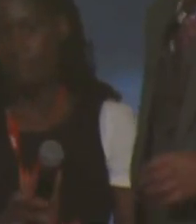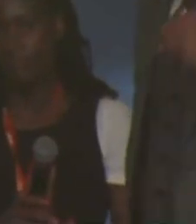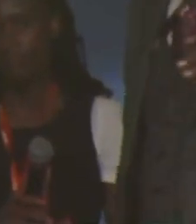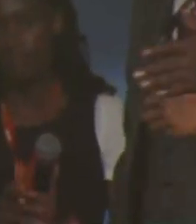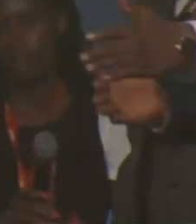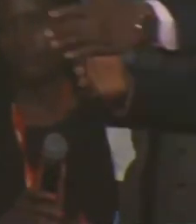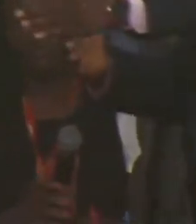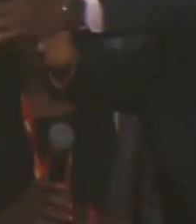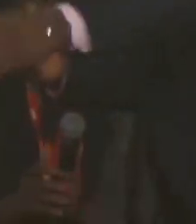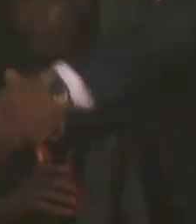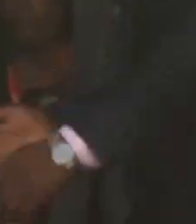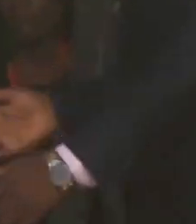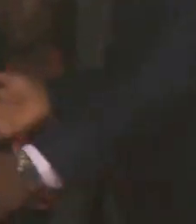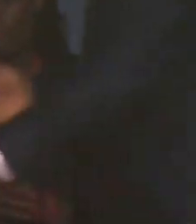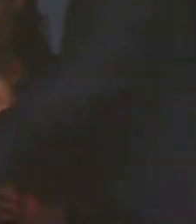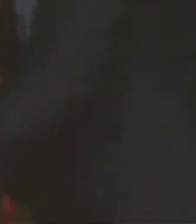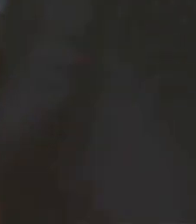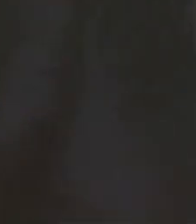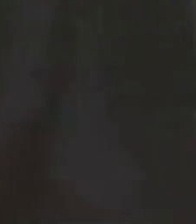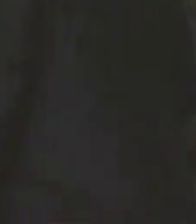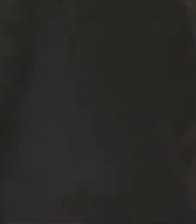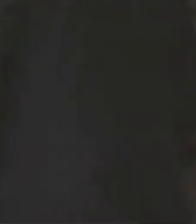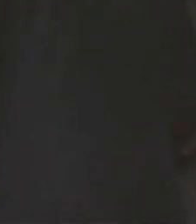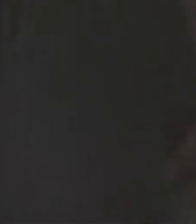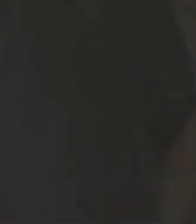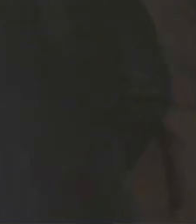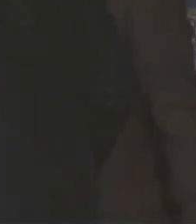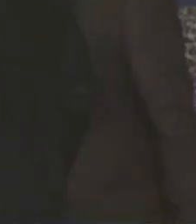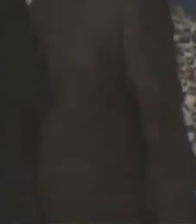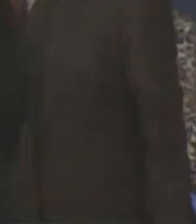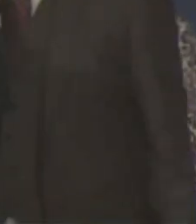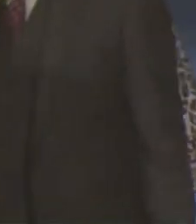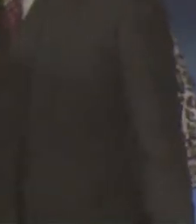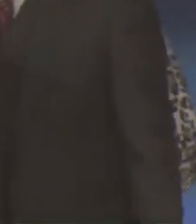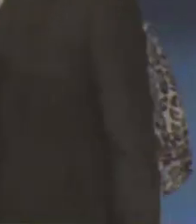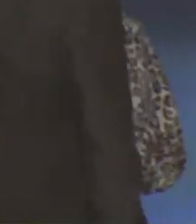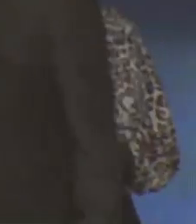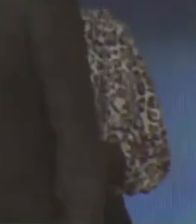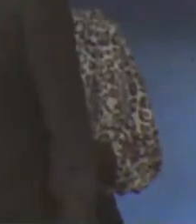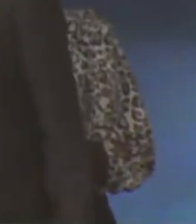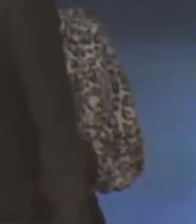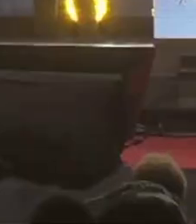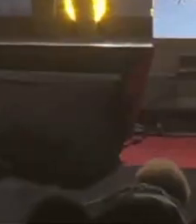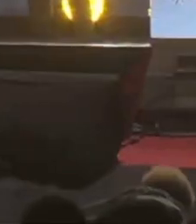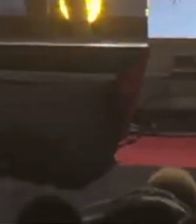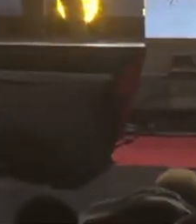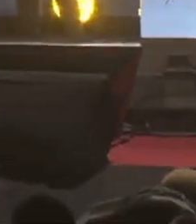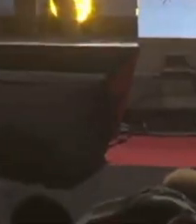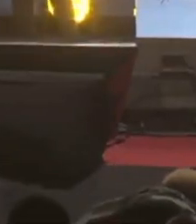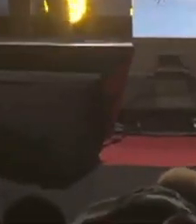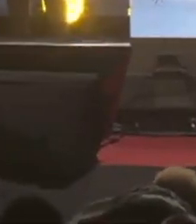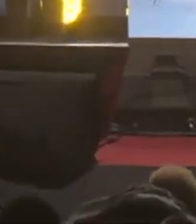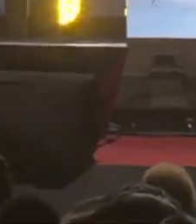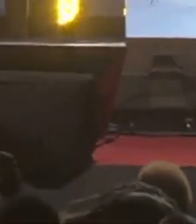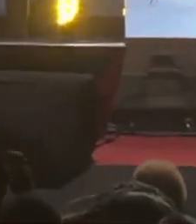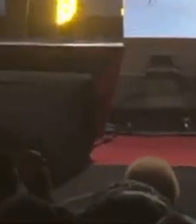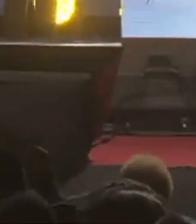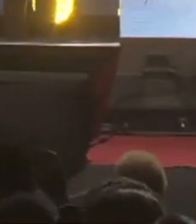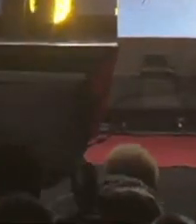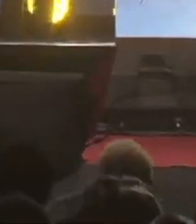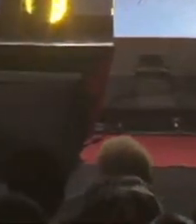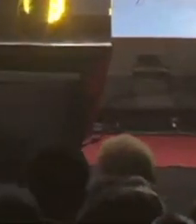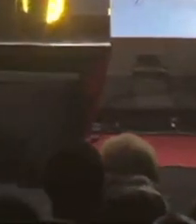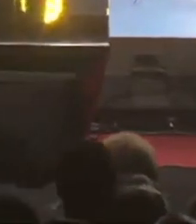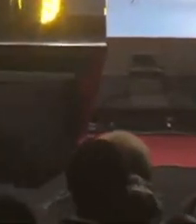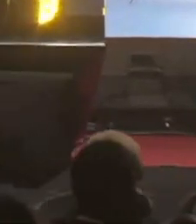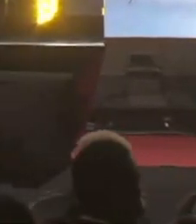God 1 minute praise again in Kenya to give Jesus praise. Are we together now? The moment